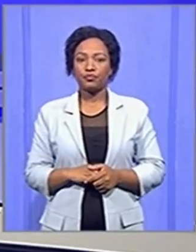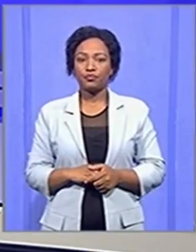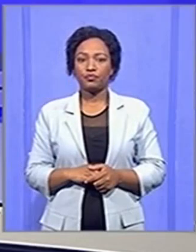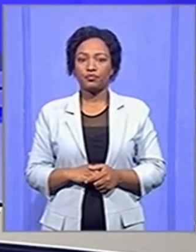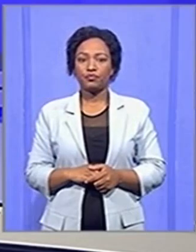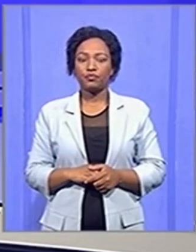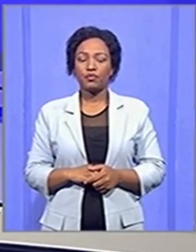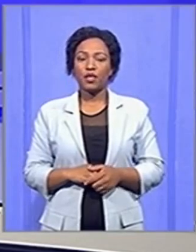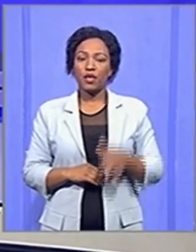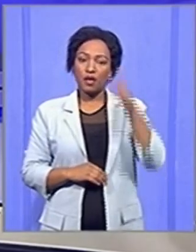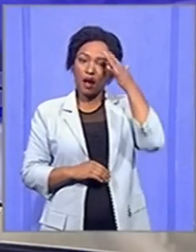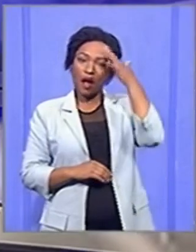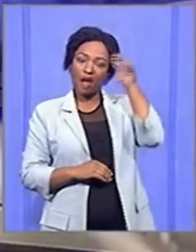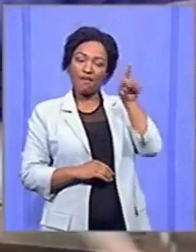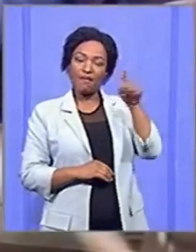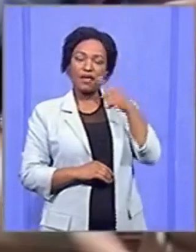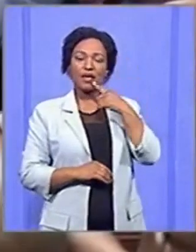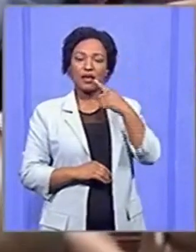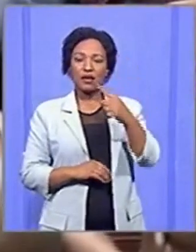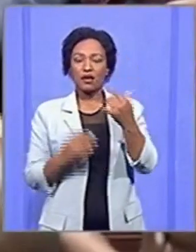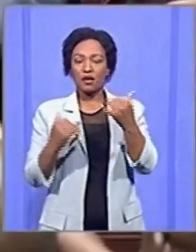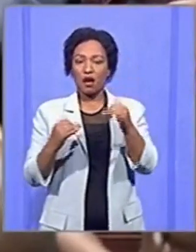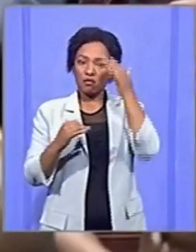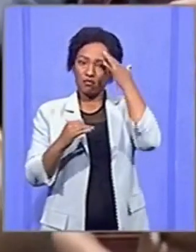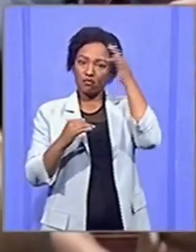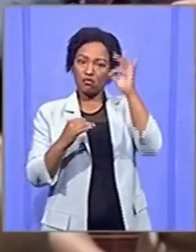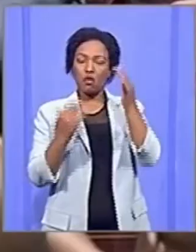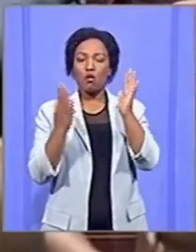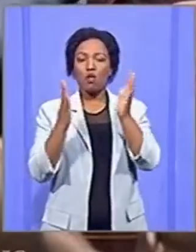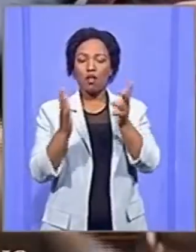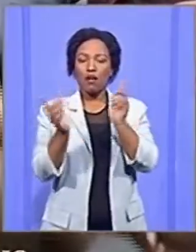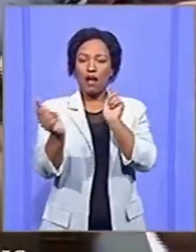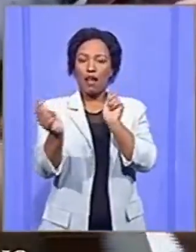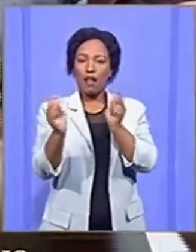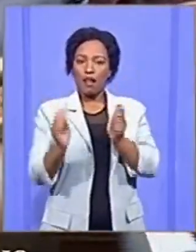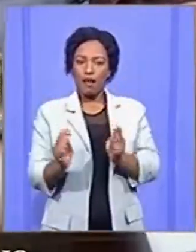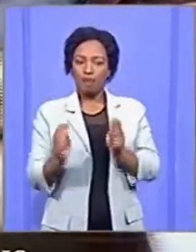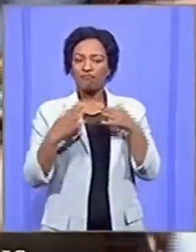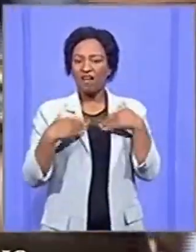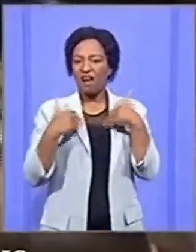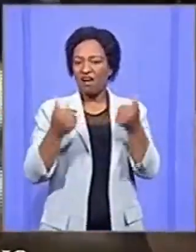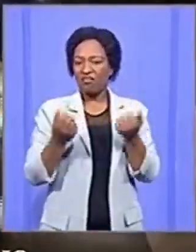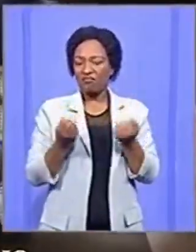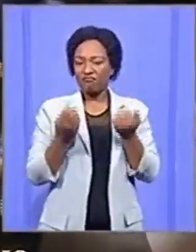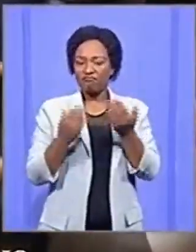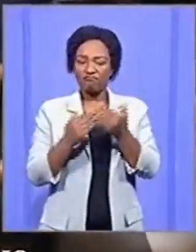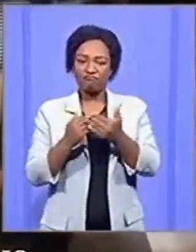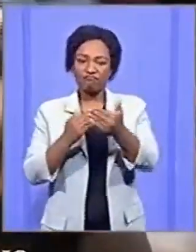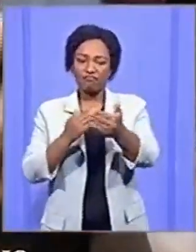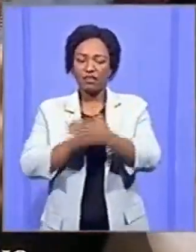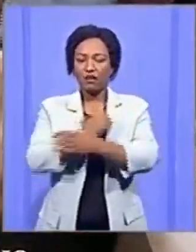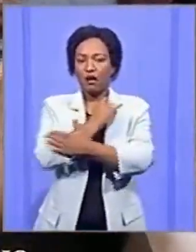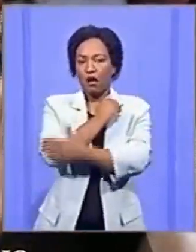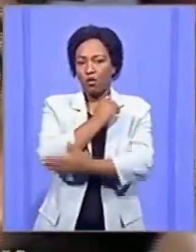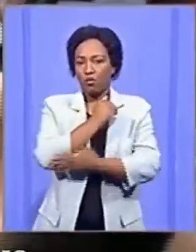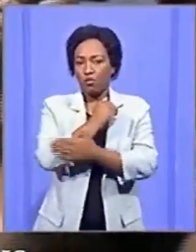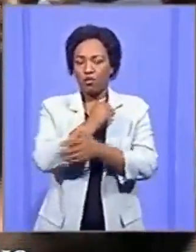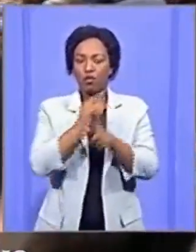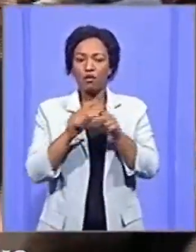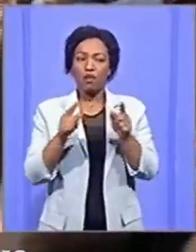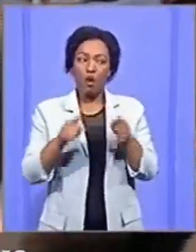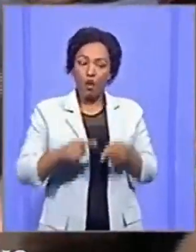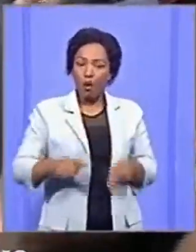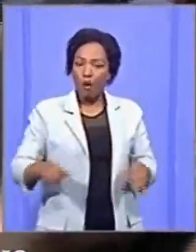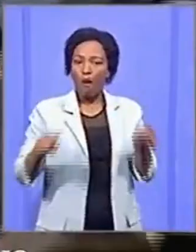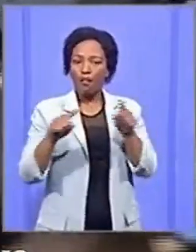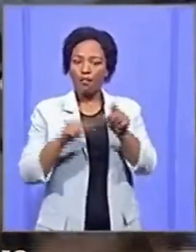Puso ya re molao o tlile go fetola le go tlhabolola tsamaiso le tlamelo ya boitekanelo mo nageng e tla tlamelang baagi